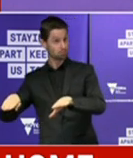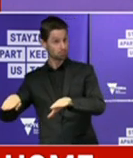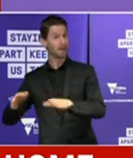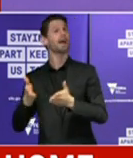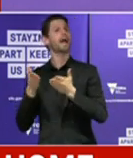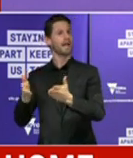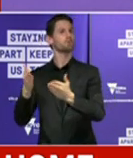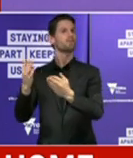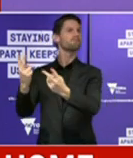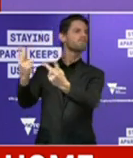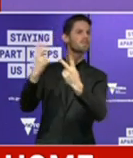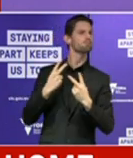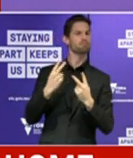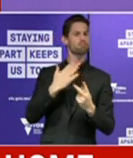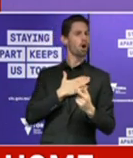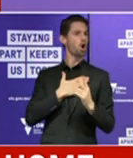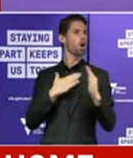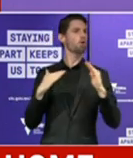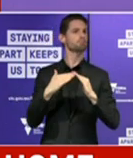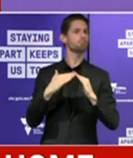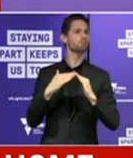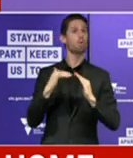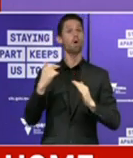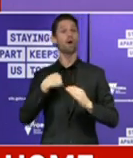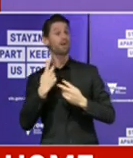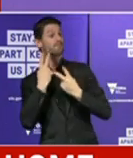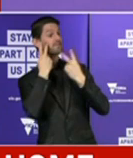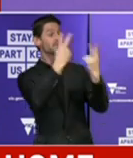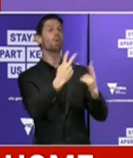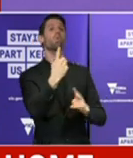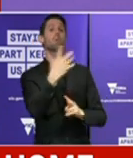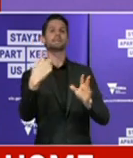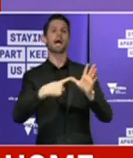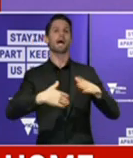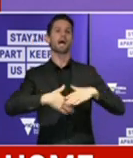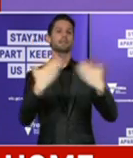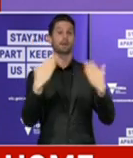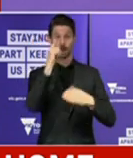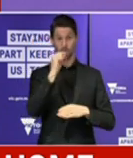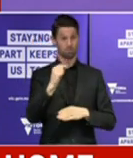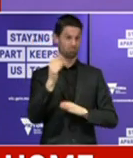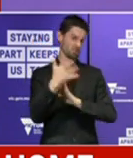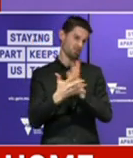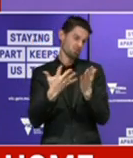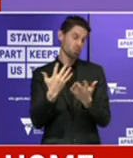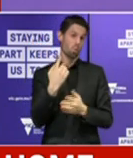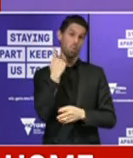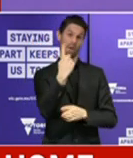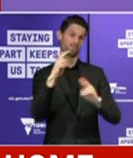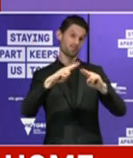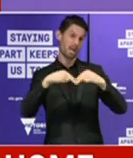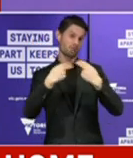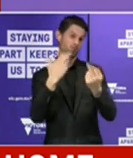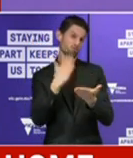visit homes. Not a bubble, not an exclusive arrangement, but essentially one family, 2 adults and